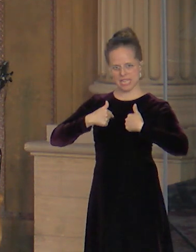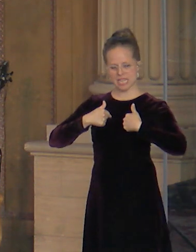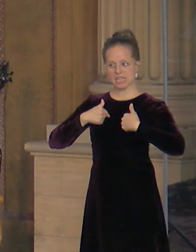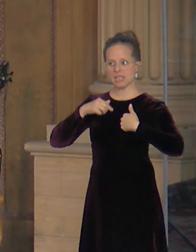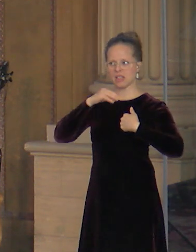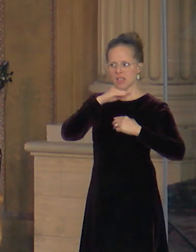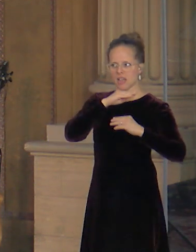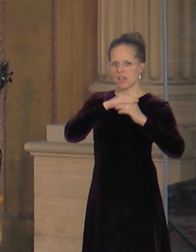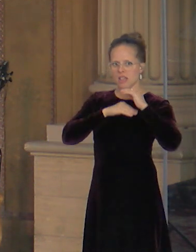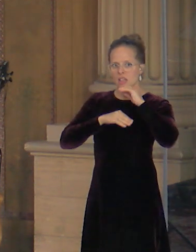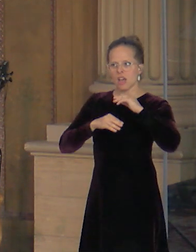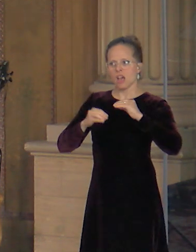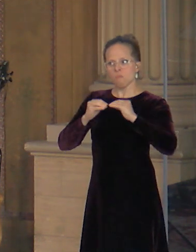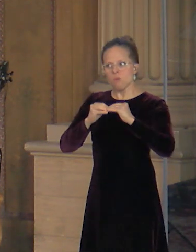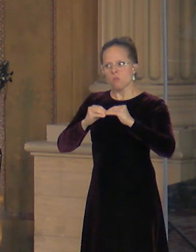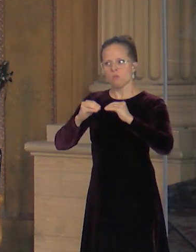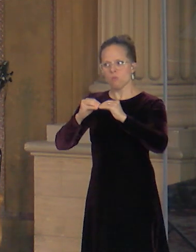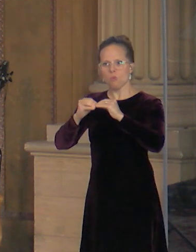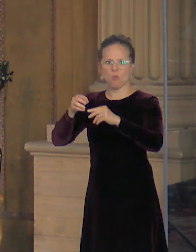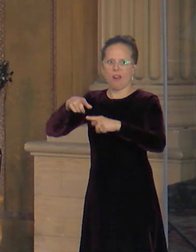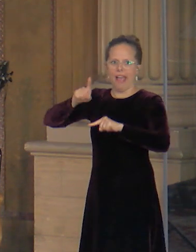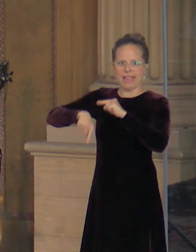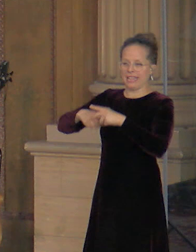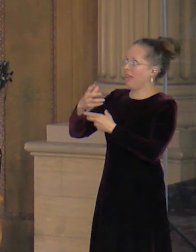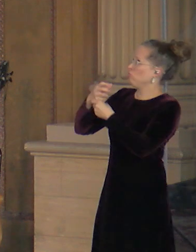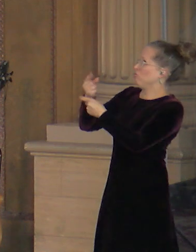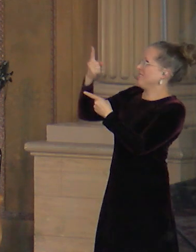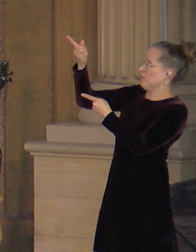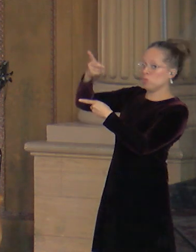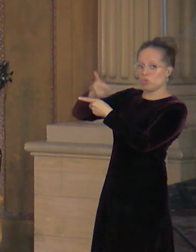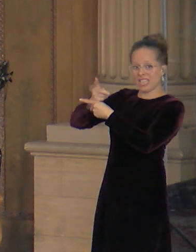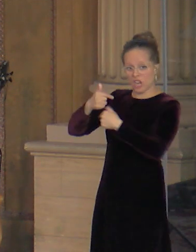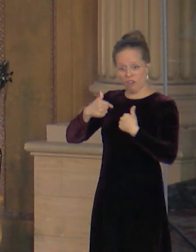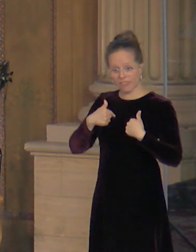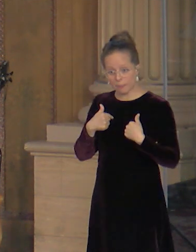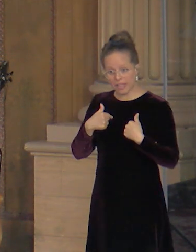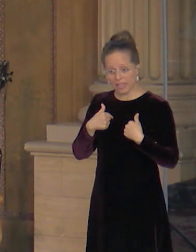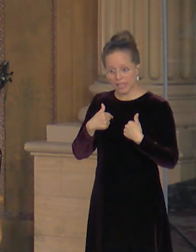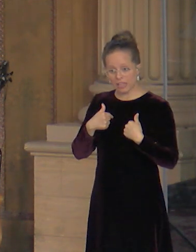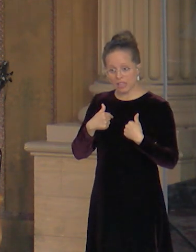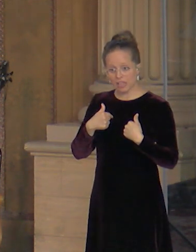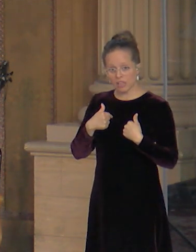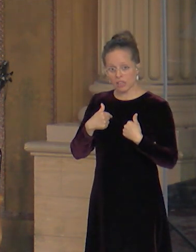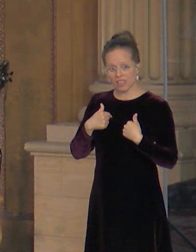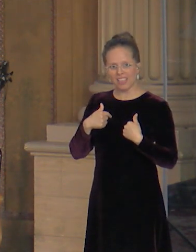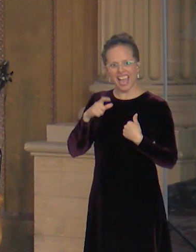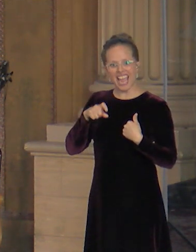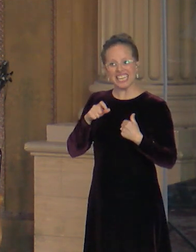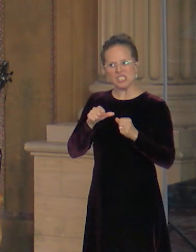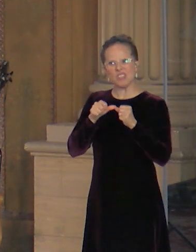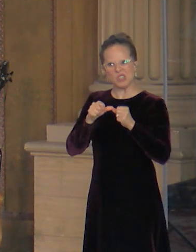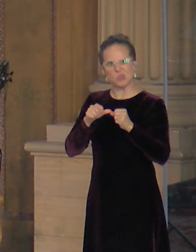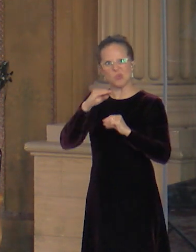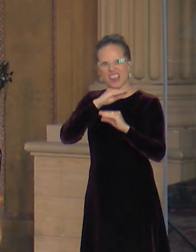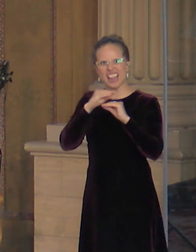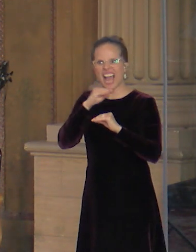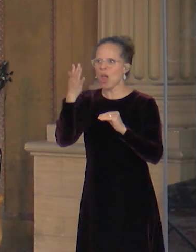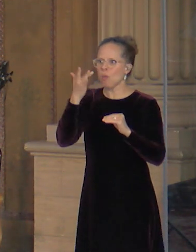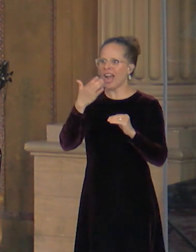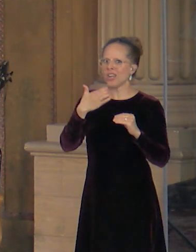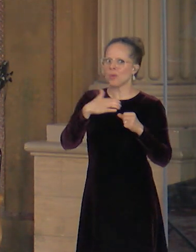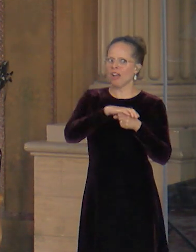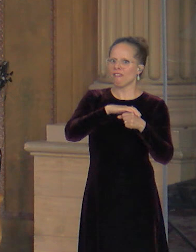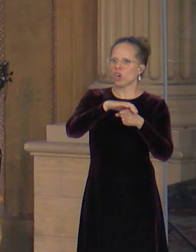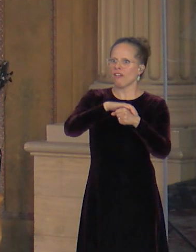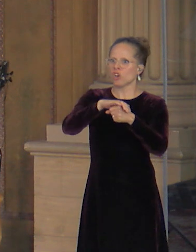for myself so I can't count on God to look out for me and now you need have a need for five more lies to cover up from the